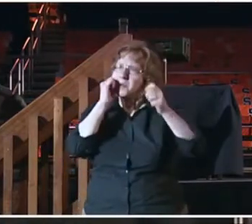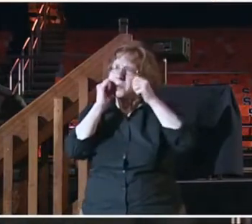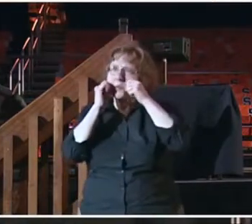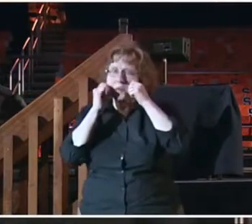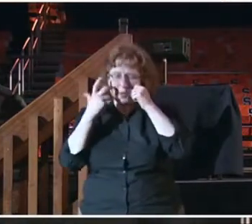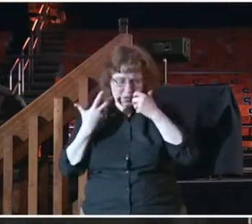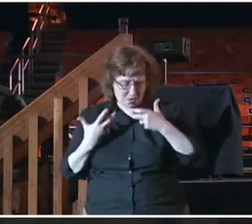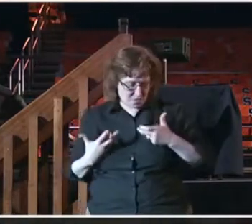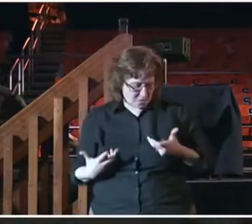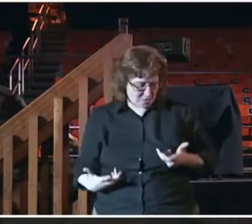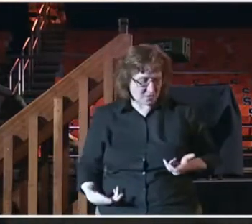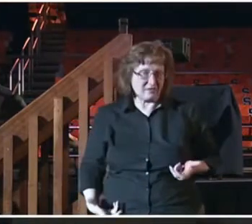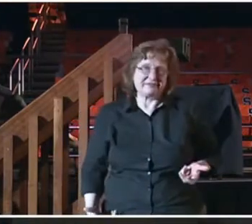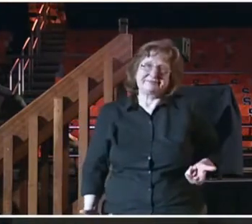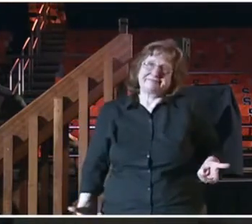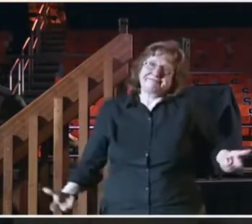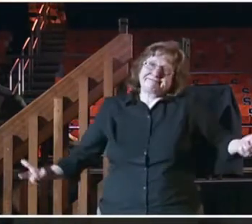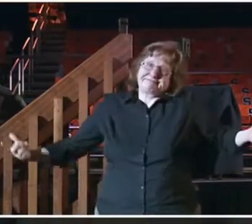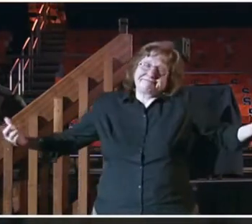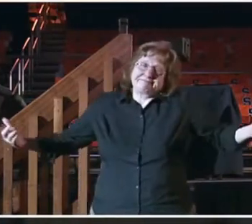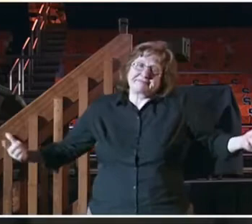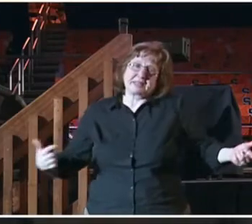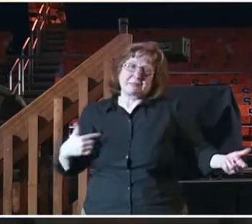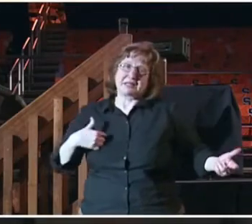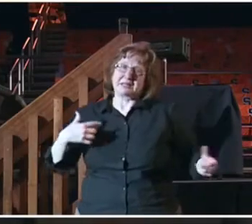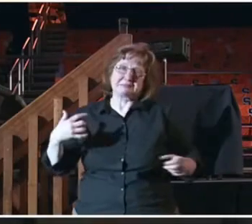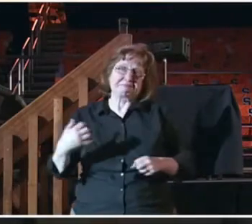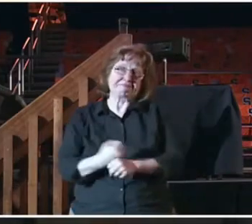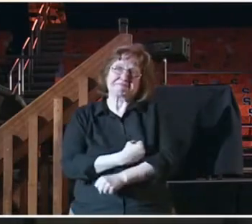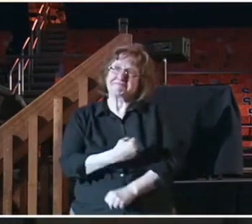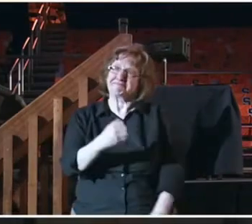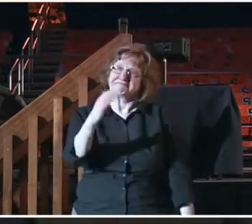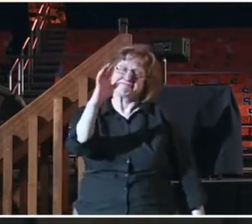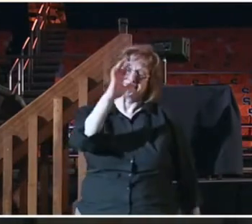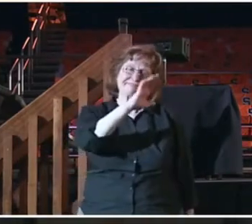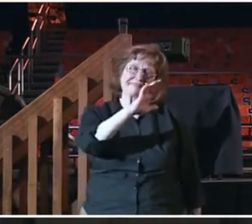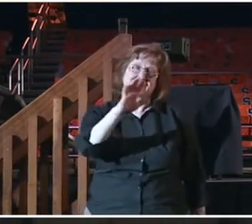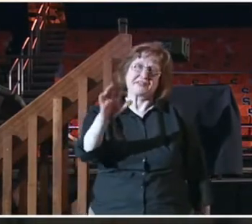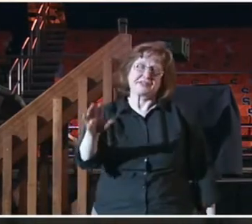I guess that means I'll never win.